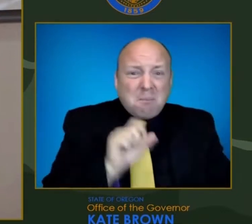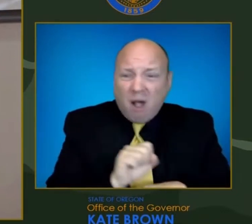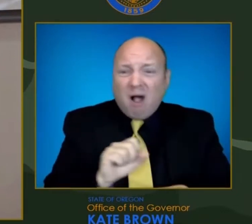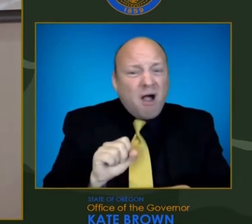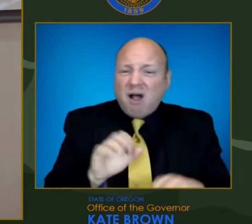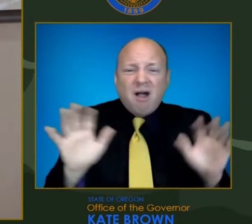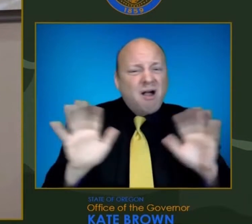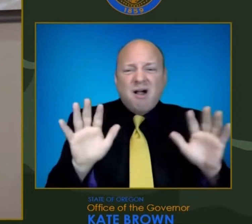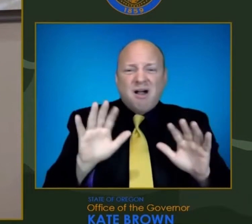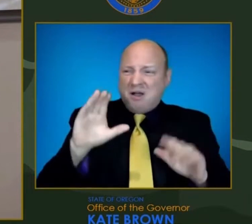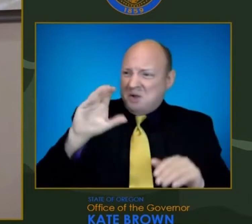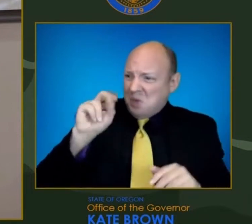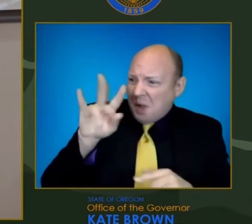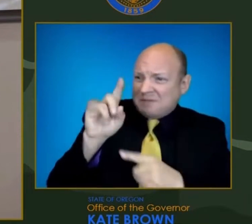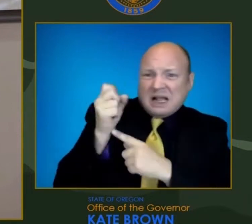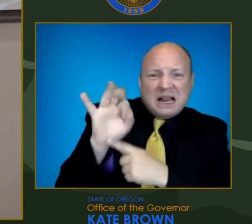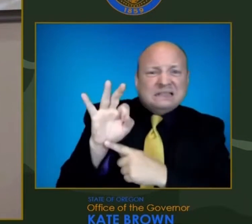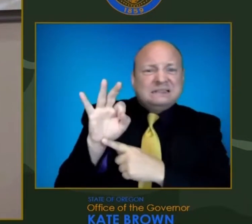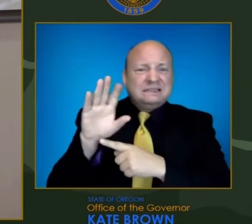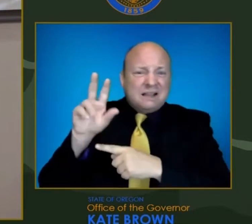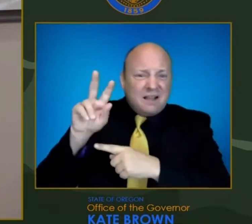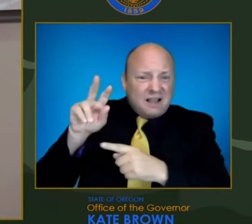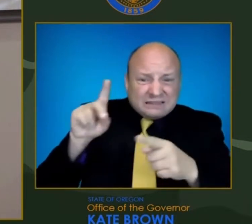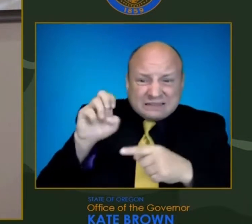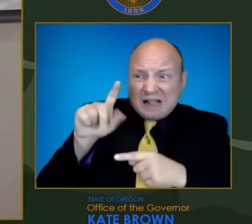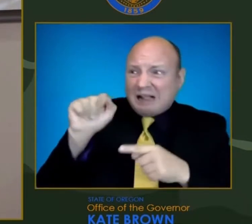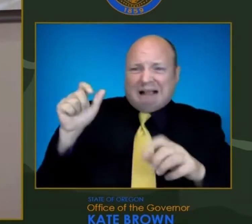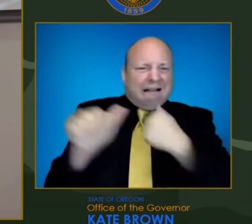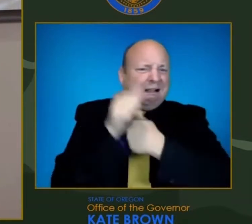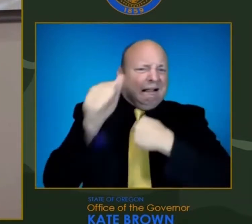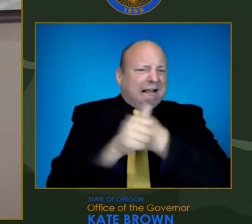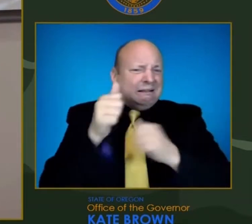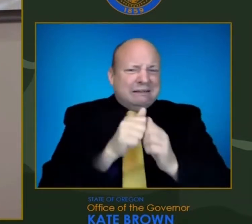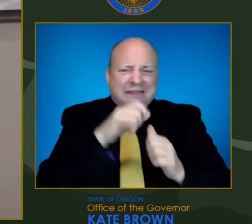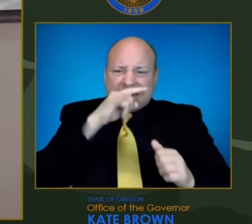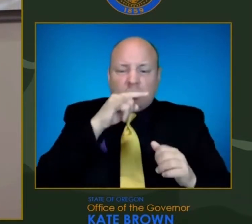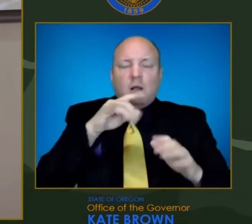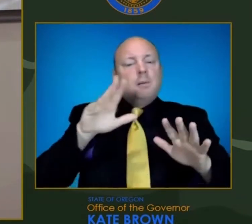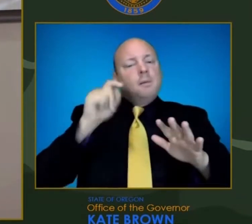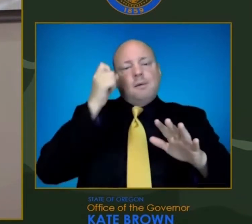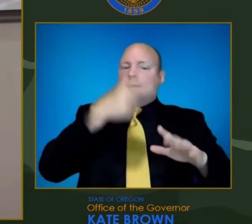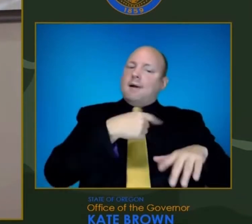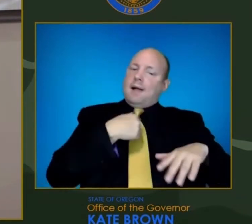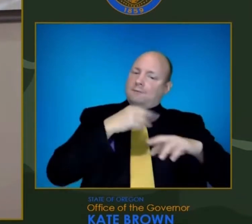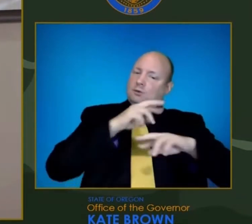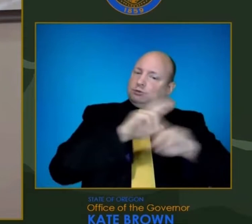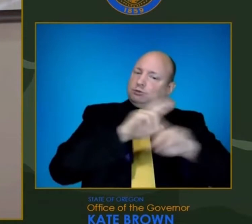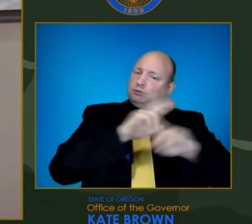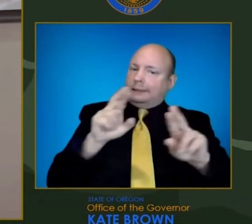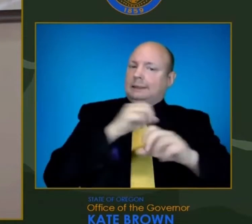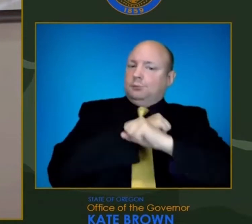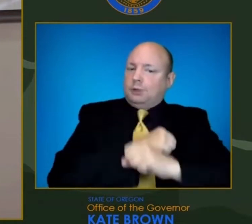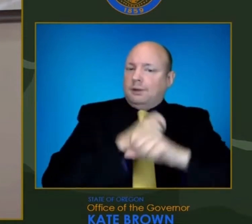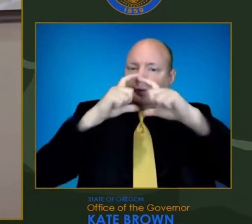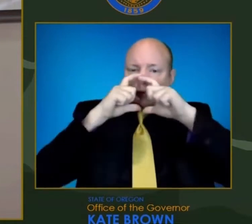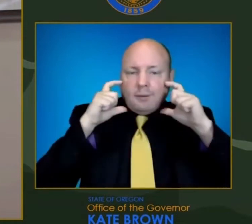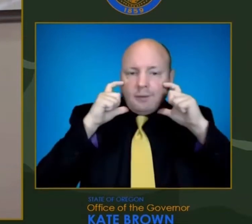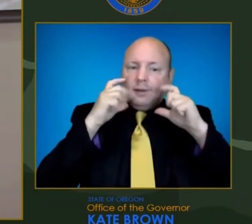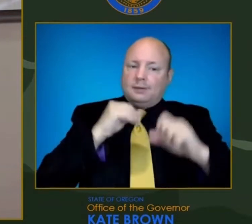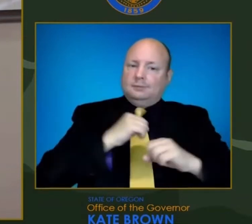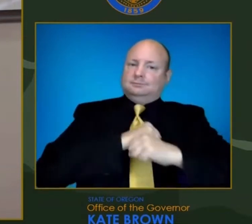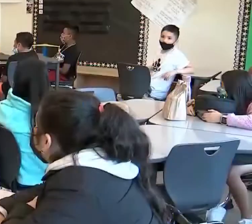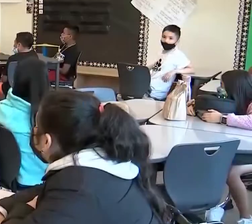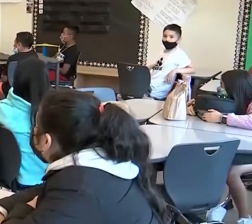kids, and our kids need to be protected, and they need to be in school. And that's why I'm willing to take the heat for